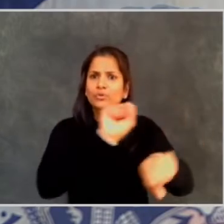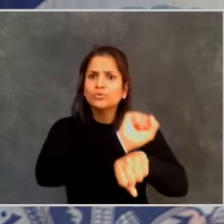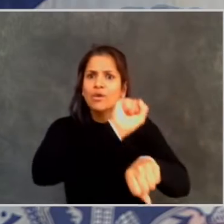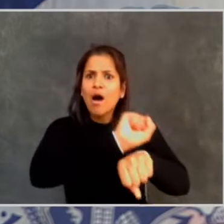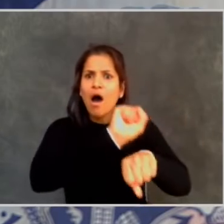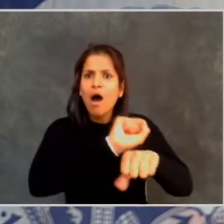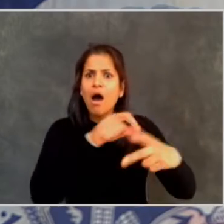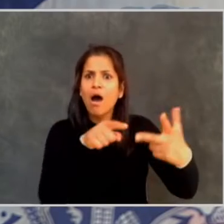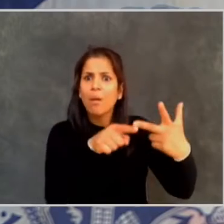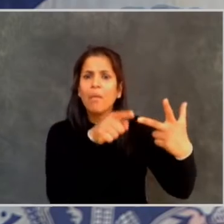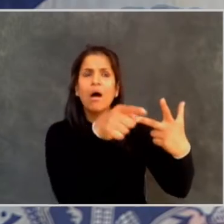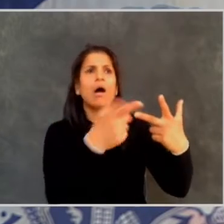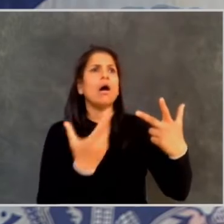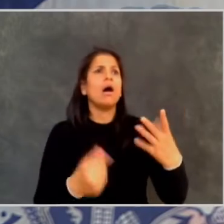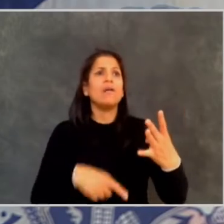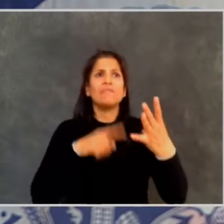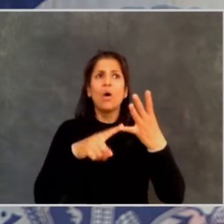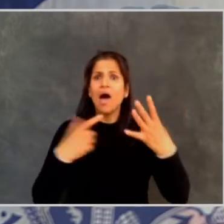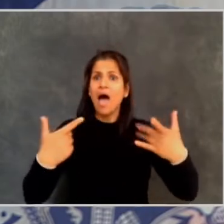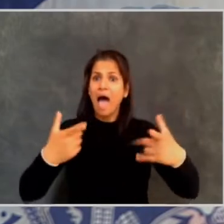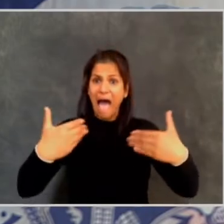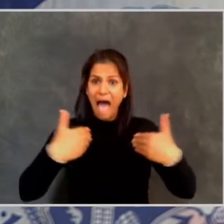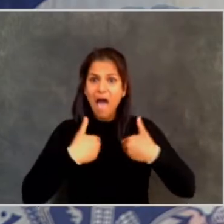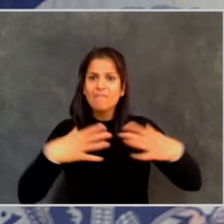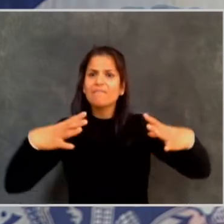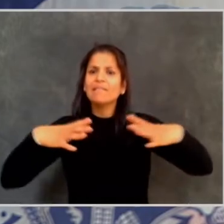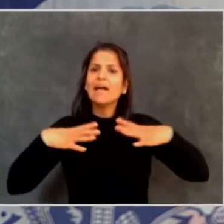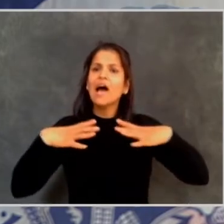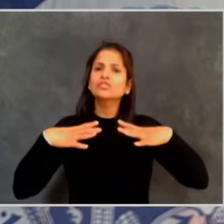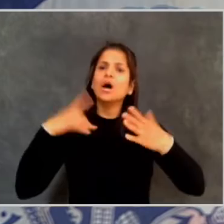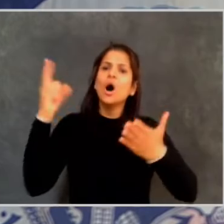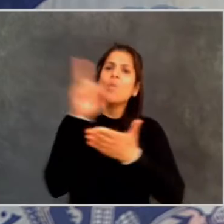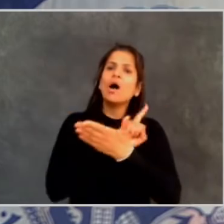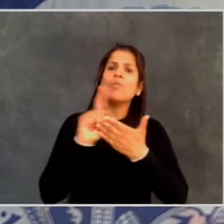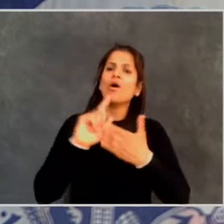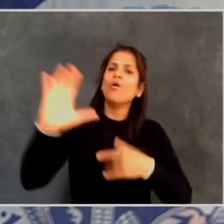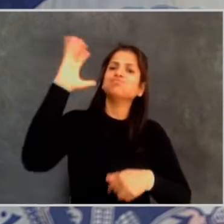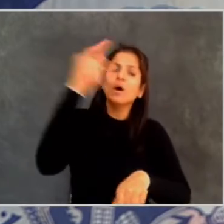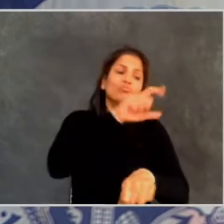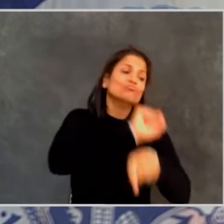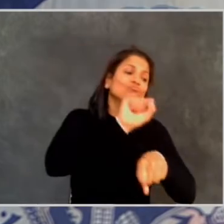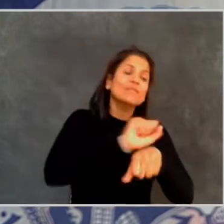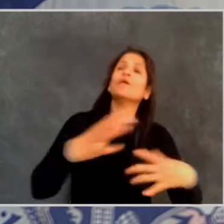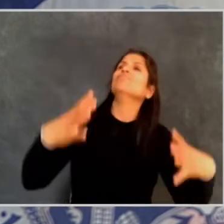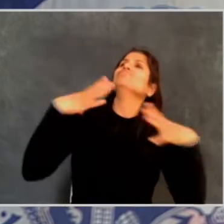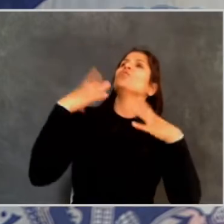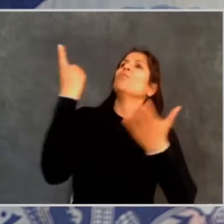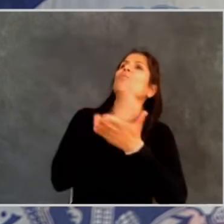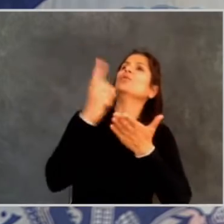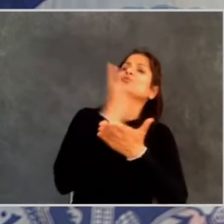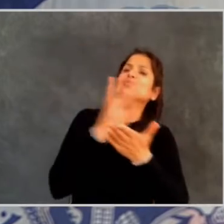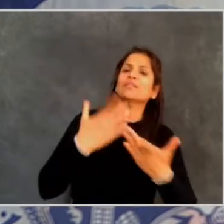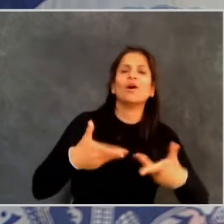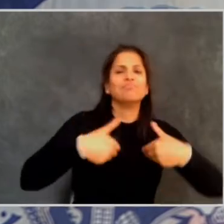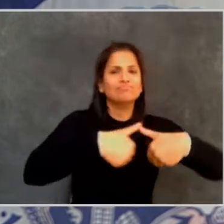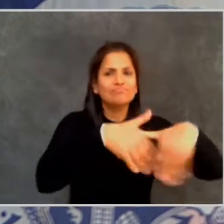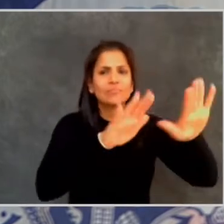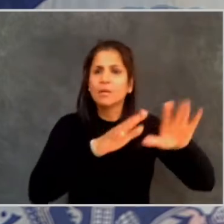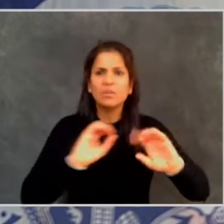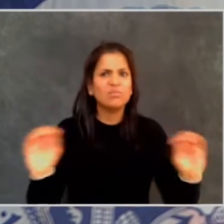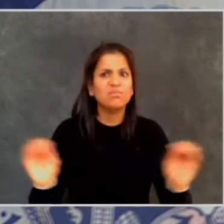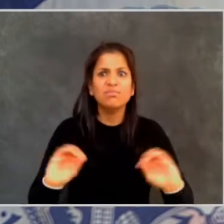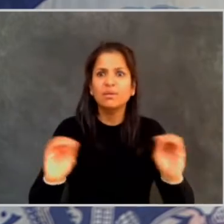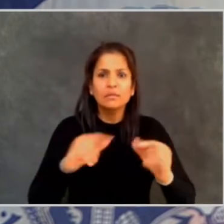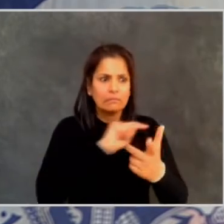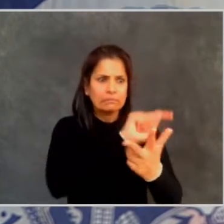talking about a combination of income, benefits, housing, all of these things